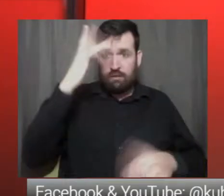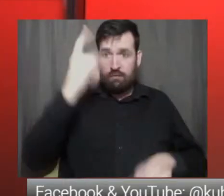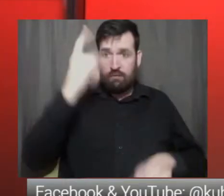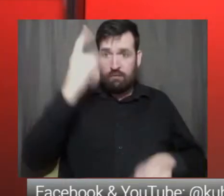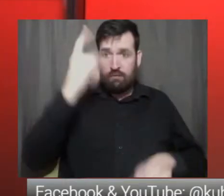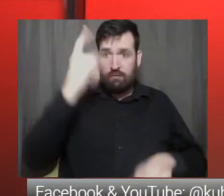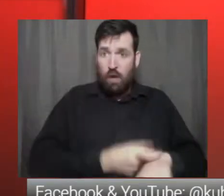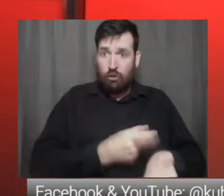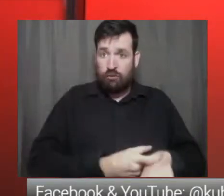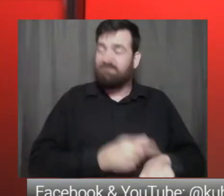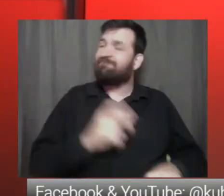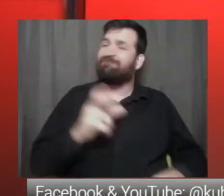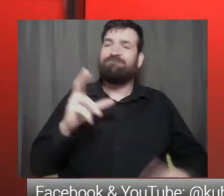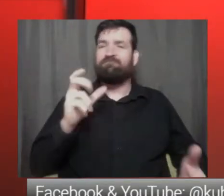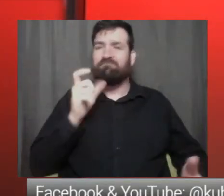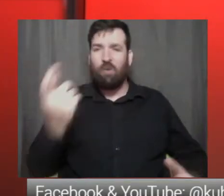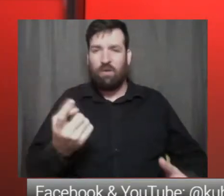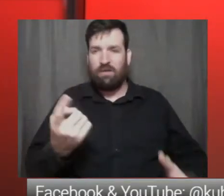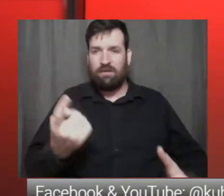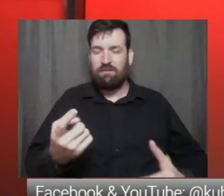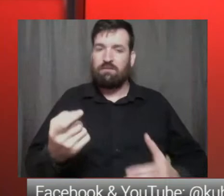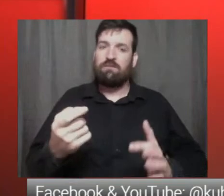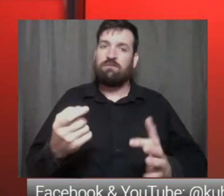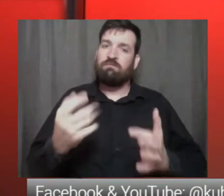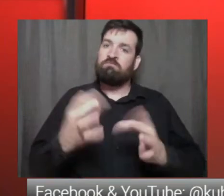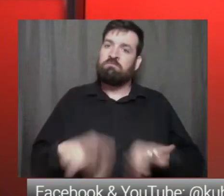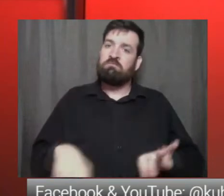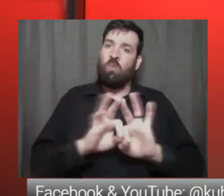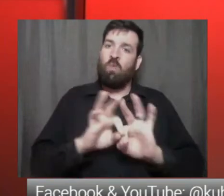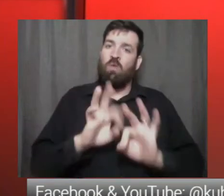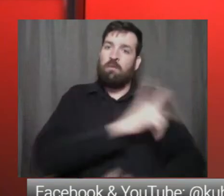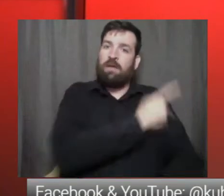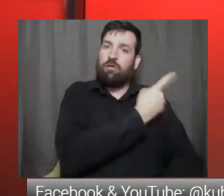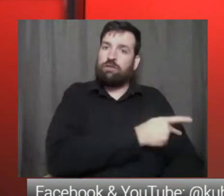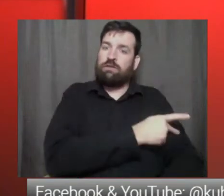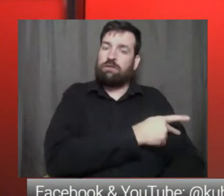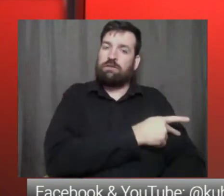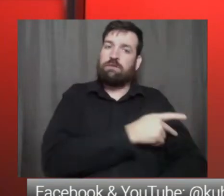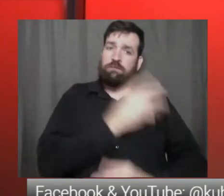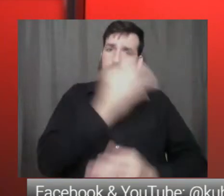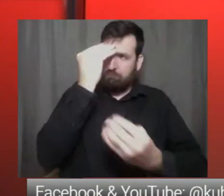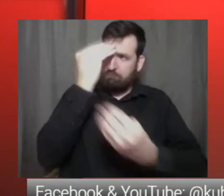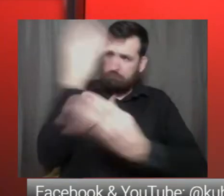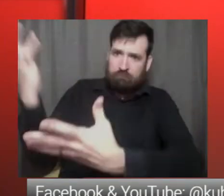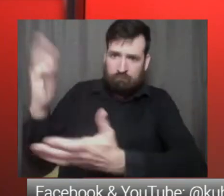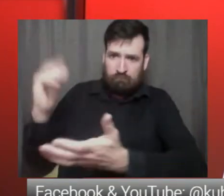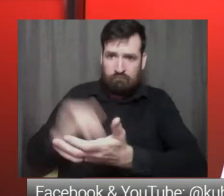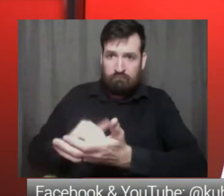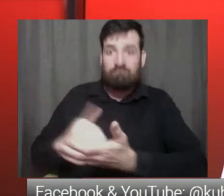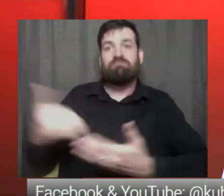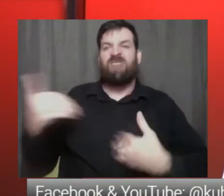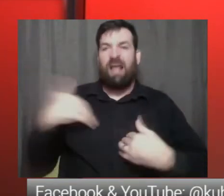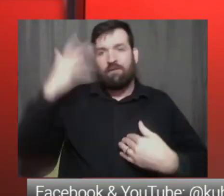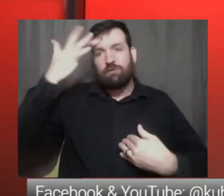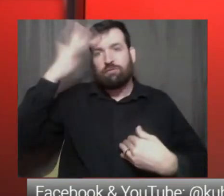think it's important for patients to, inform their providers that they have a smartwatch and maybe they were wearing it at the time